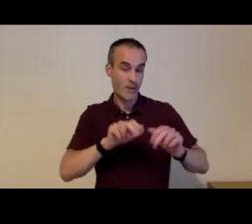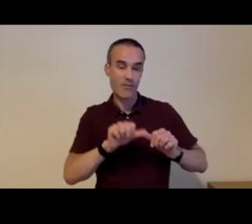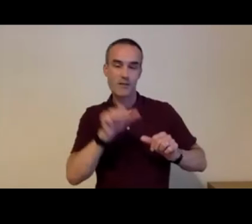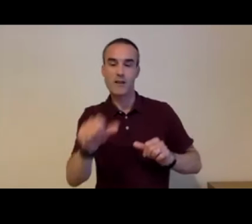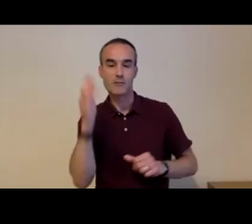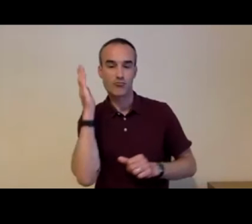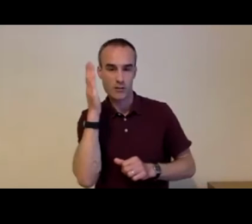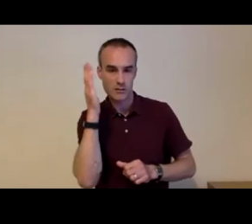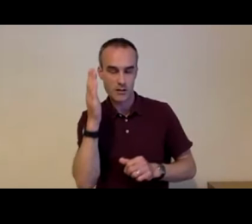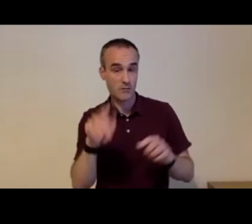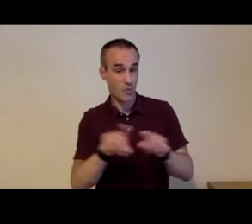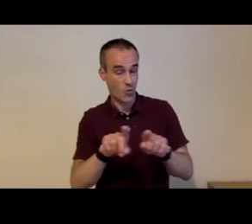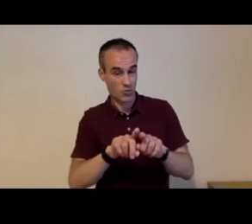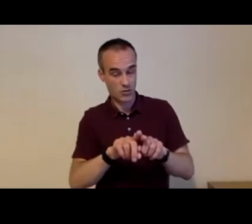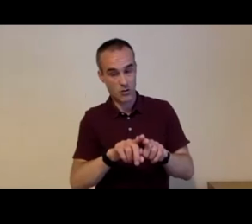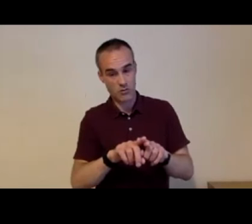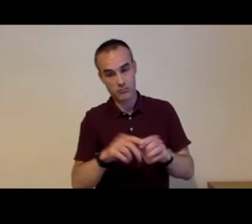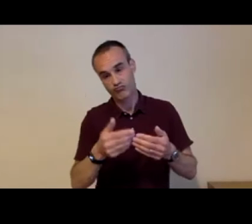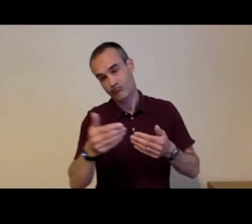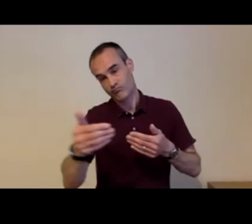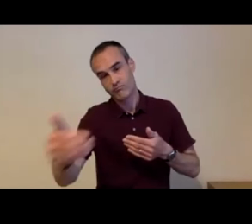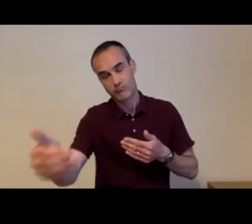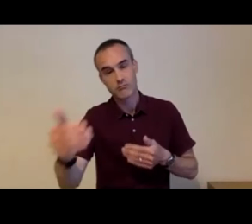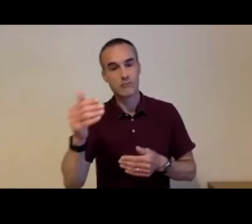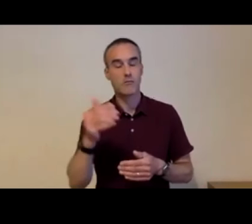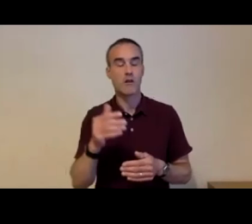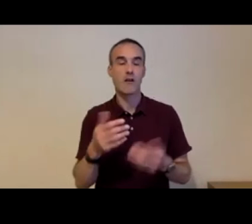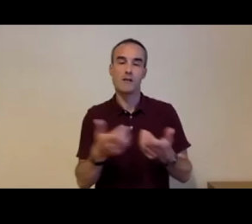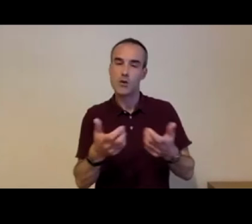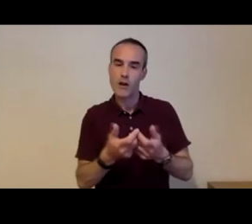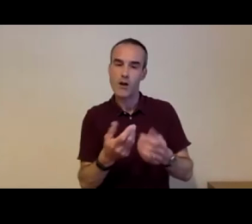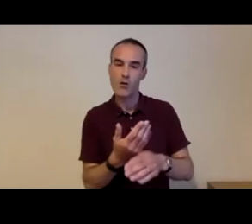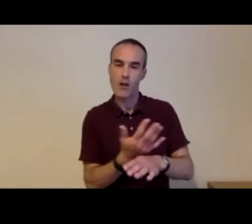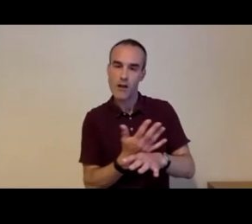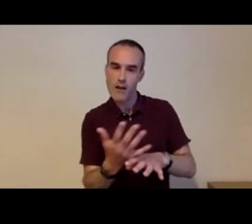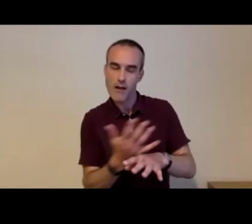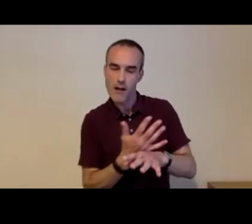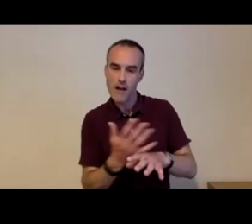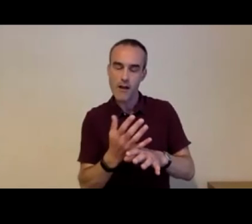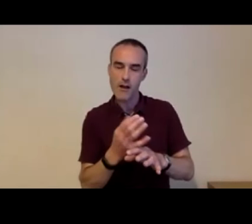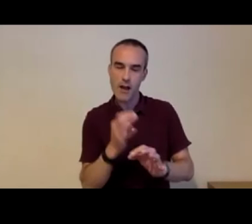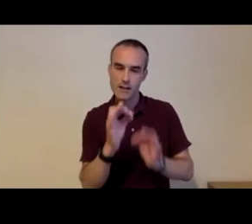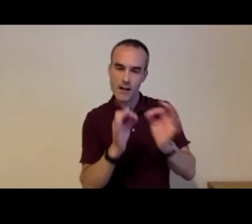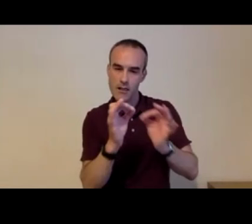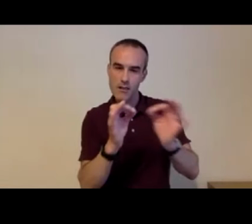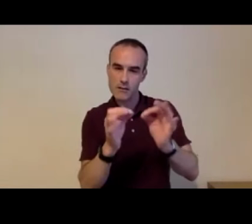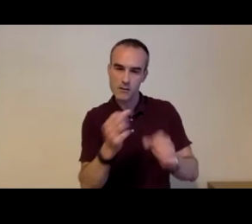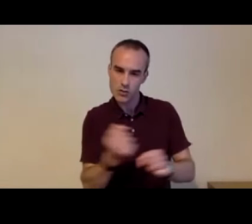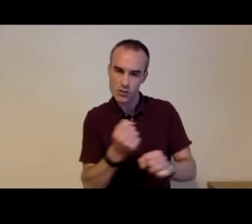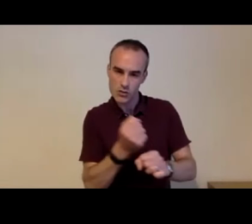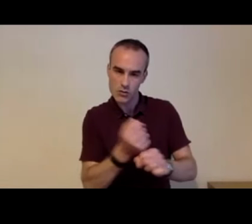presentations in the weeks to come. Regeneration of hair cells from the pillar cells around supporting the hair